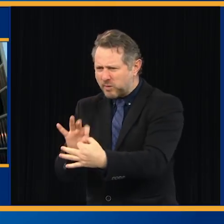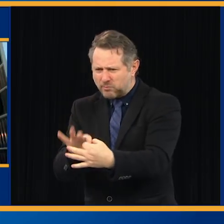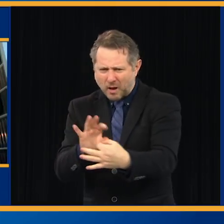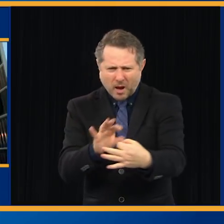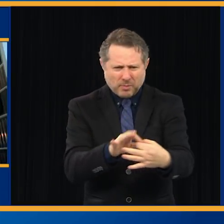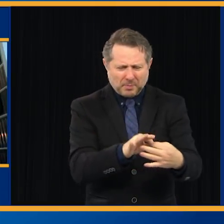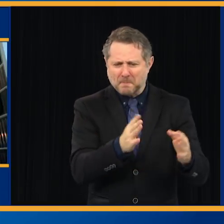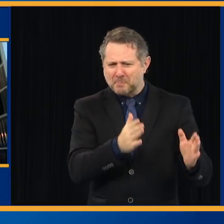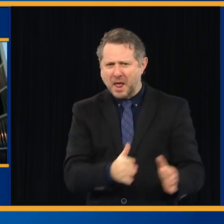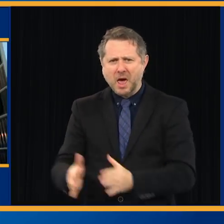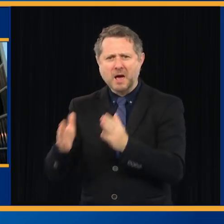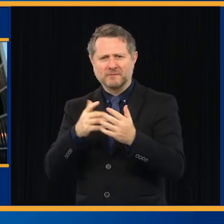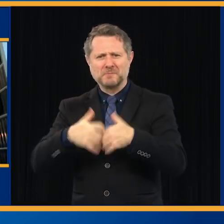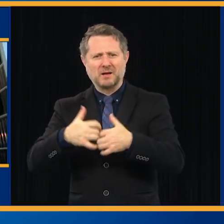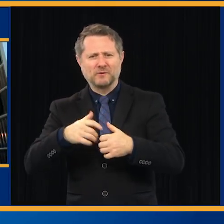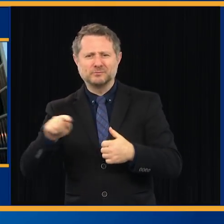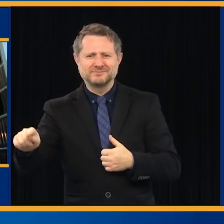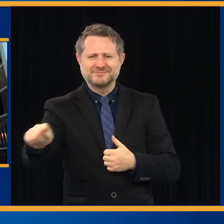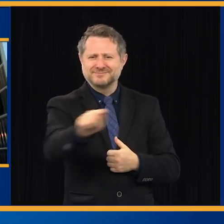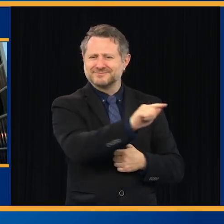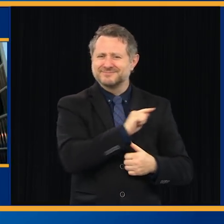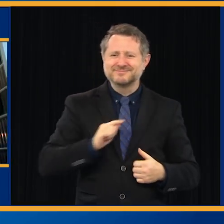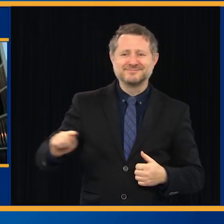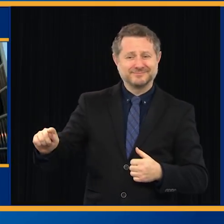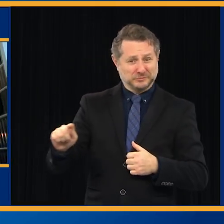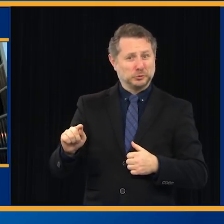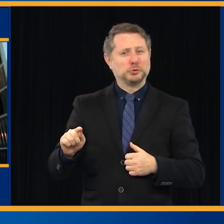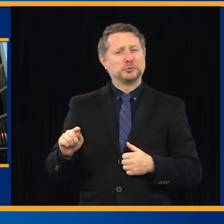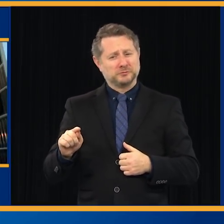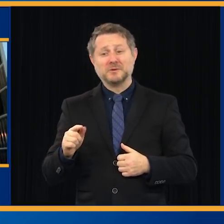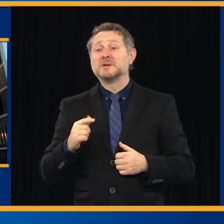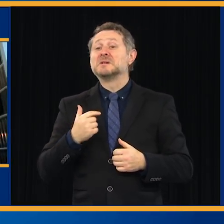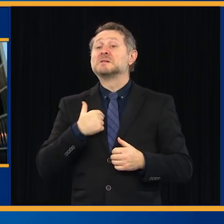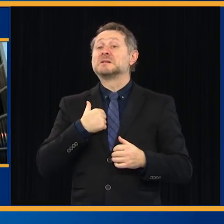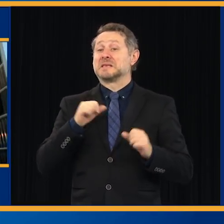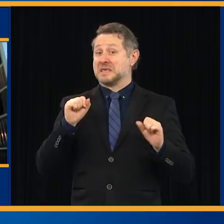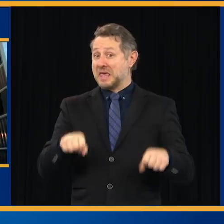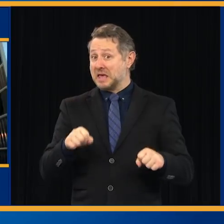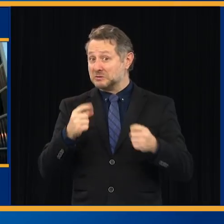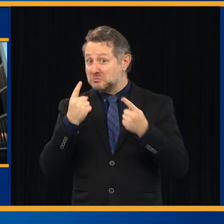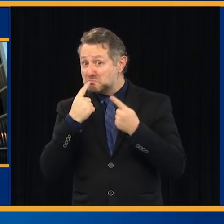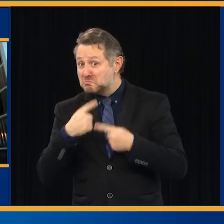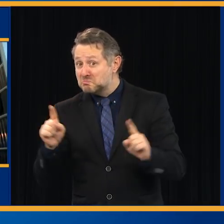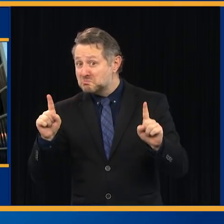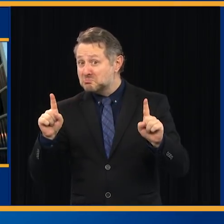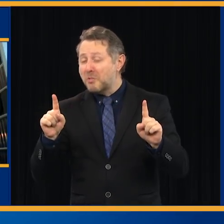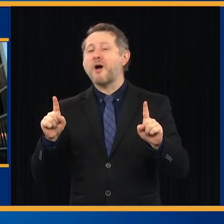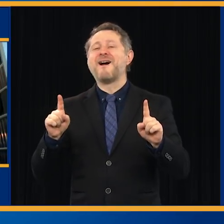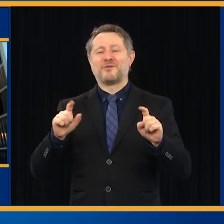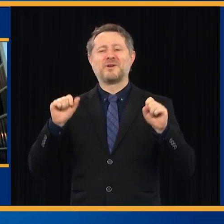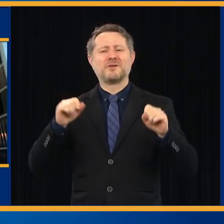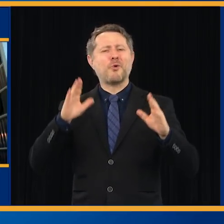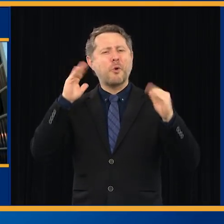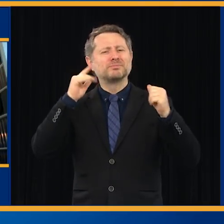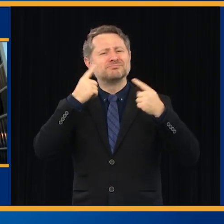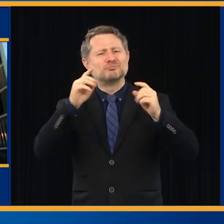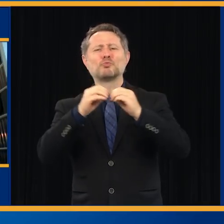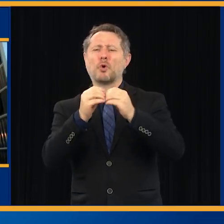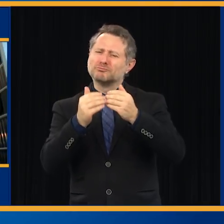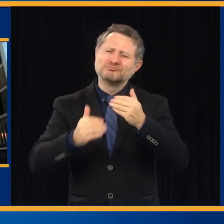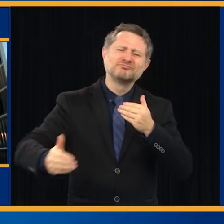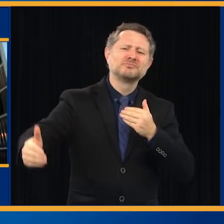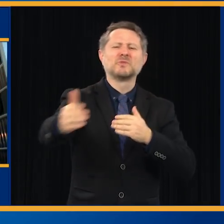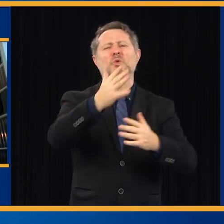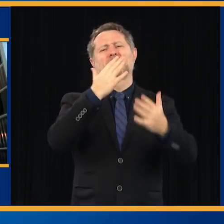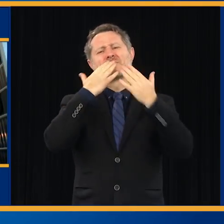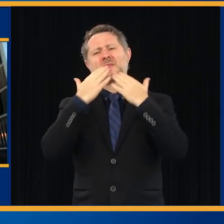do that with even with something as difficult as testing, I think we're going to make sure that we get through this in the best possible way. So thank you for pulling